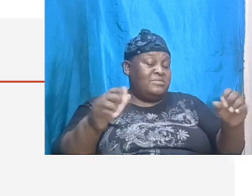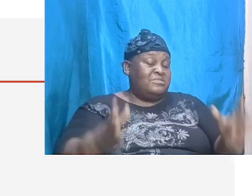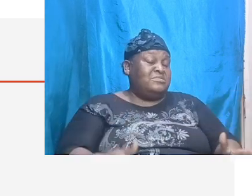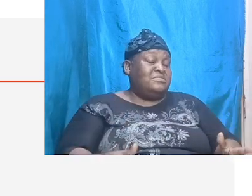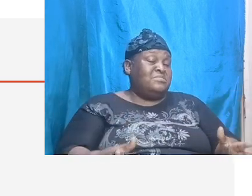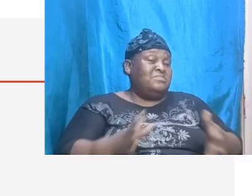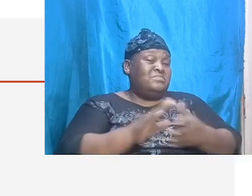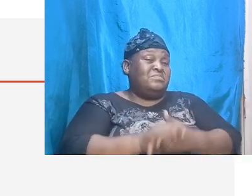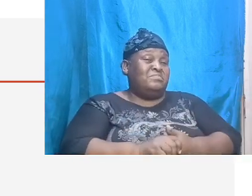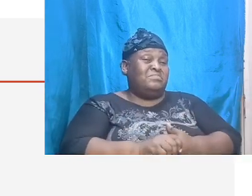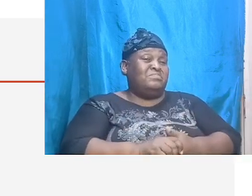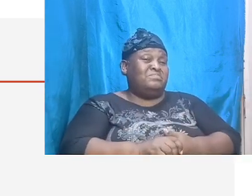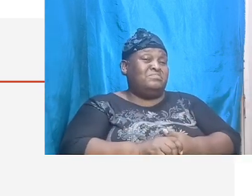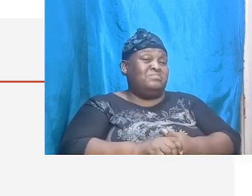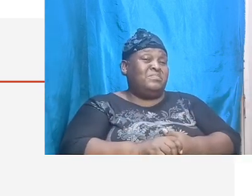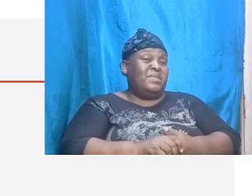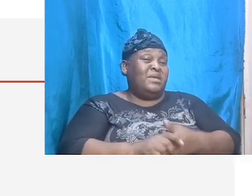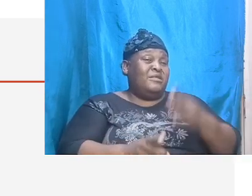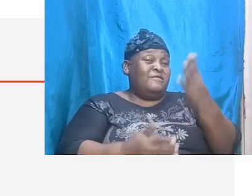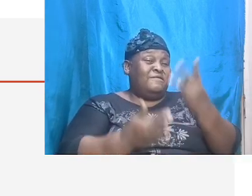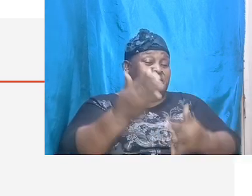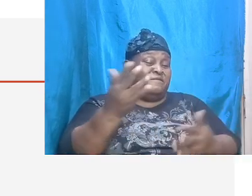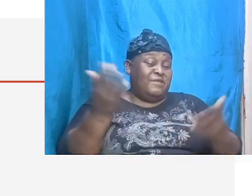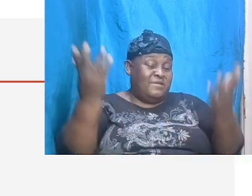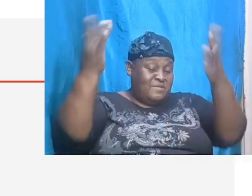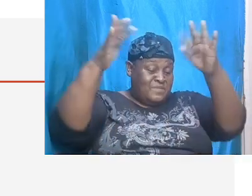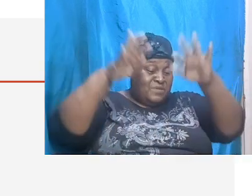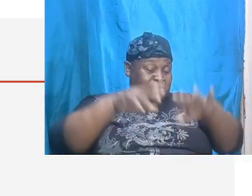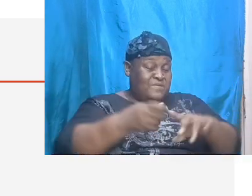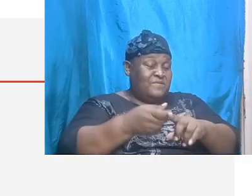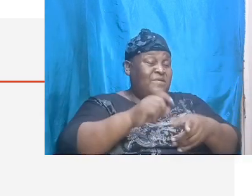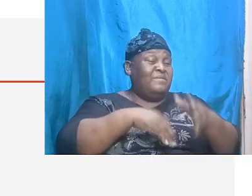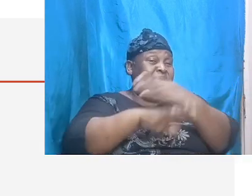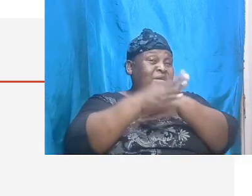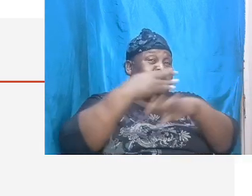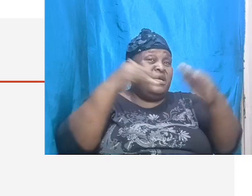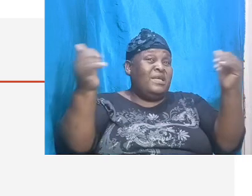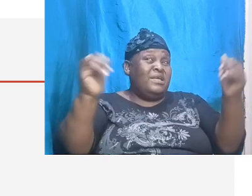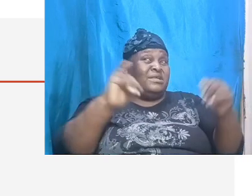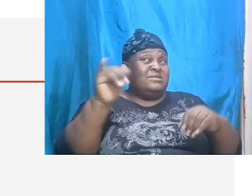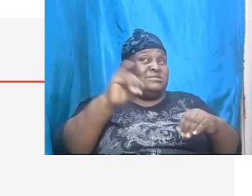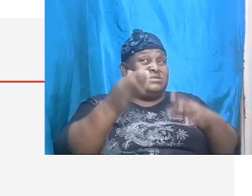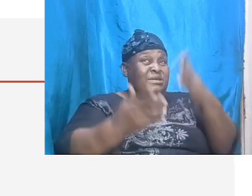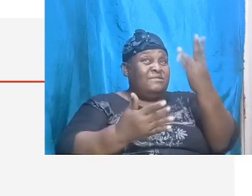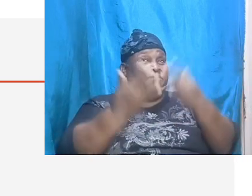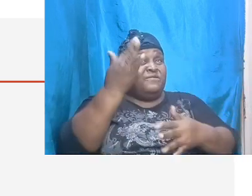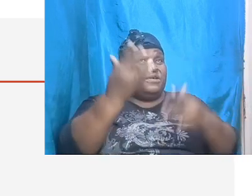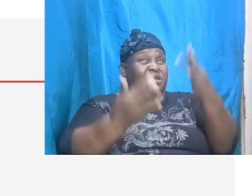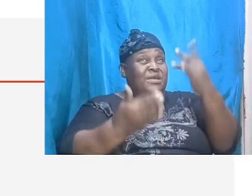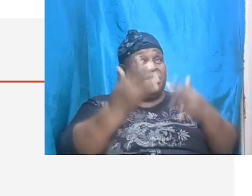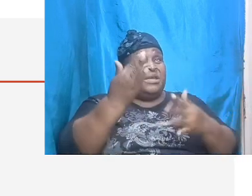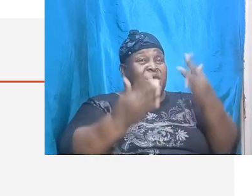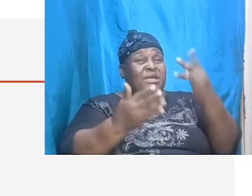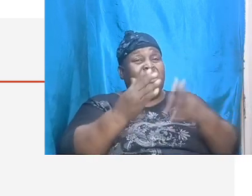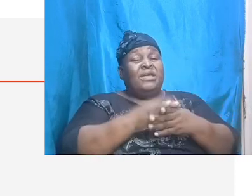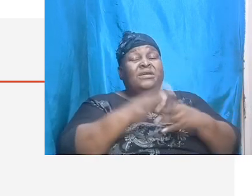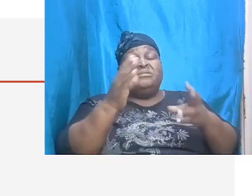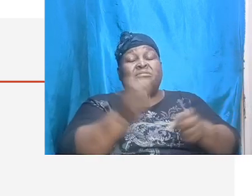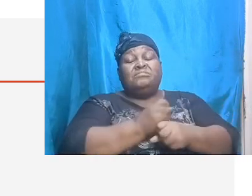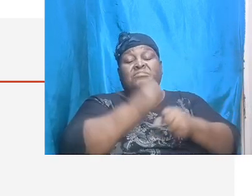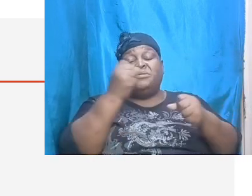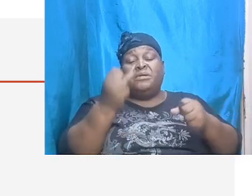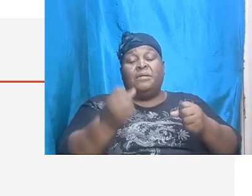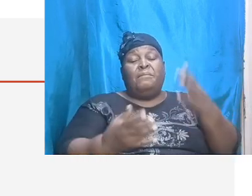what happened? At the brazen altar, the fire came down from heaven. And that was the same fire that was used to lit everything else that took place in the